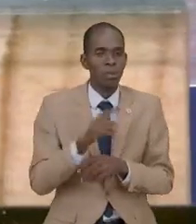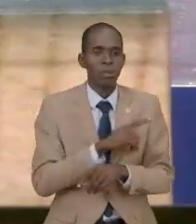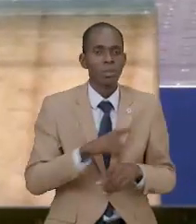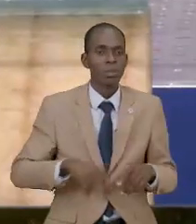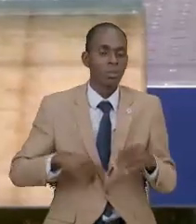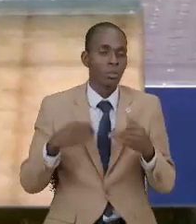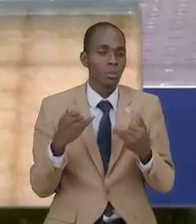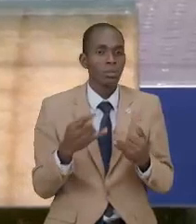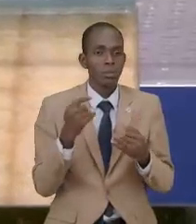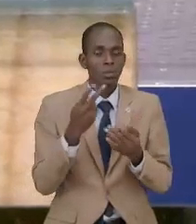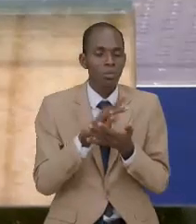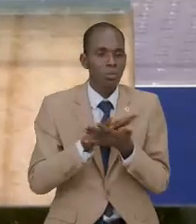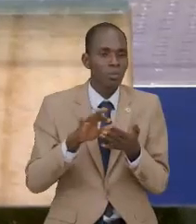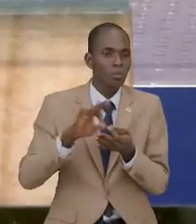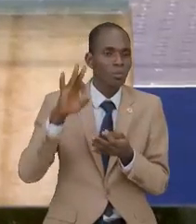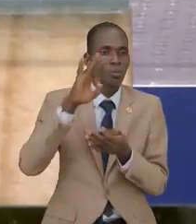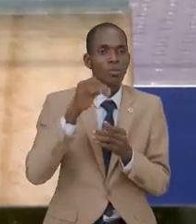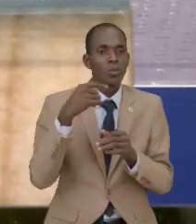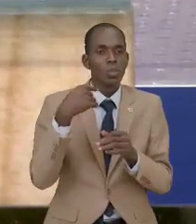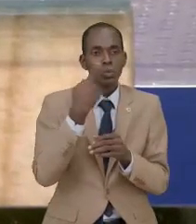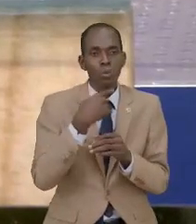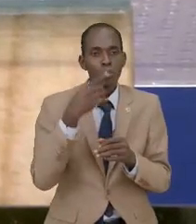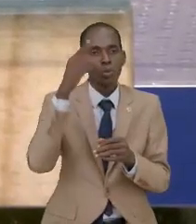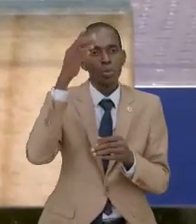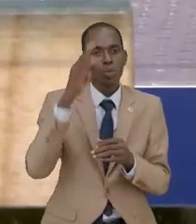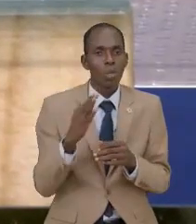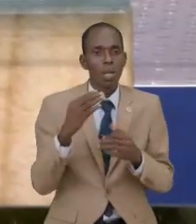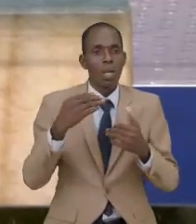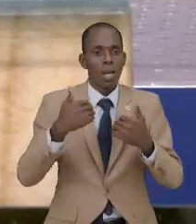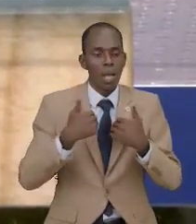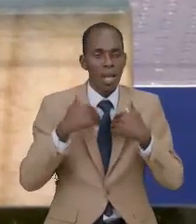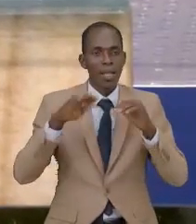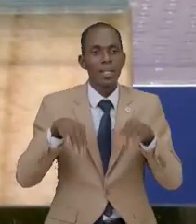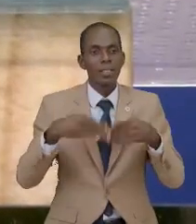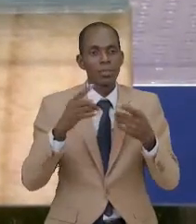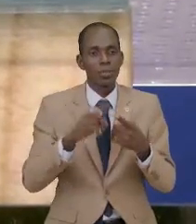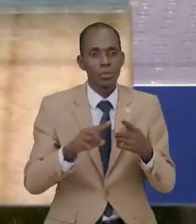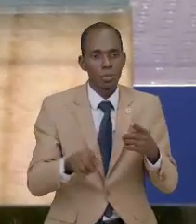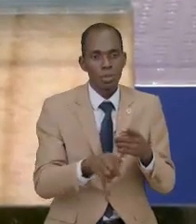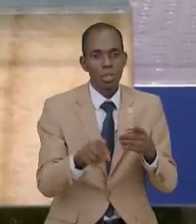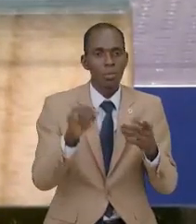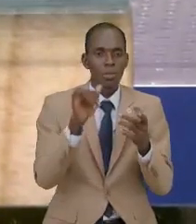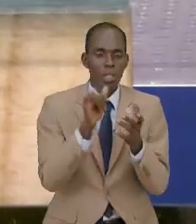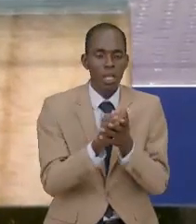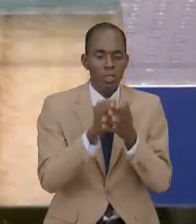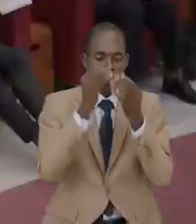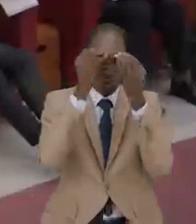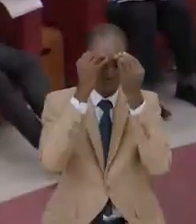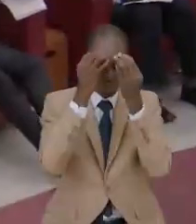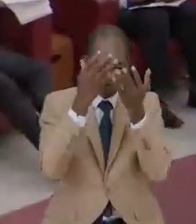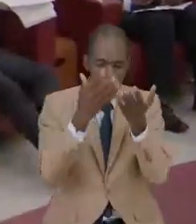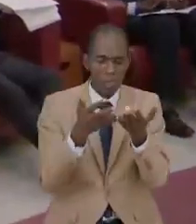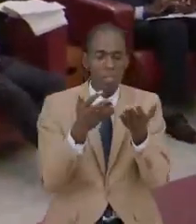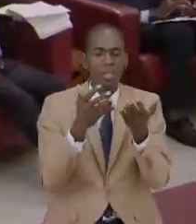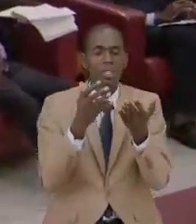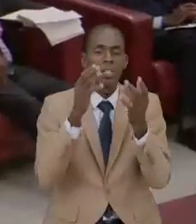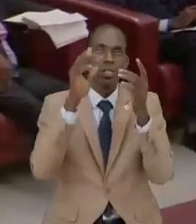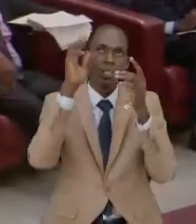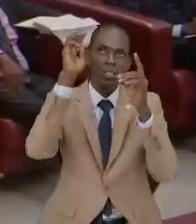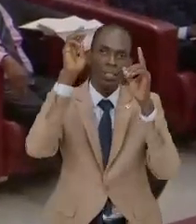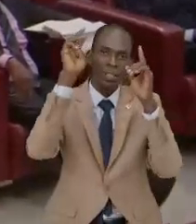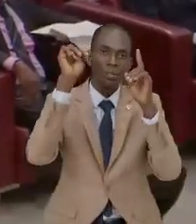Holy Ghost whom God has given to them that